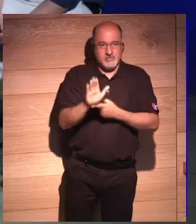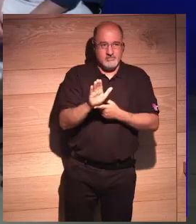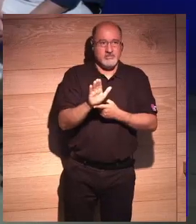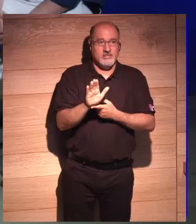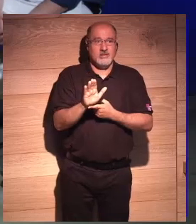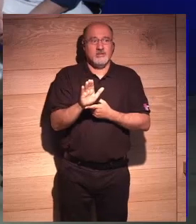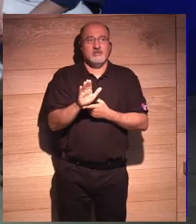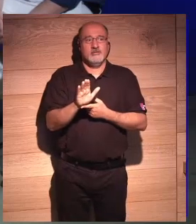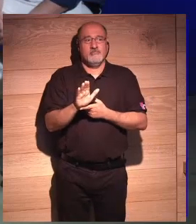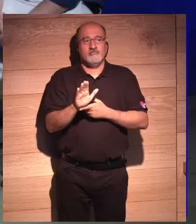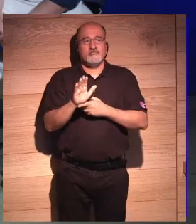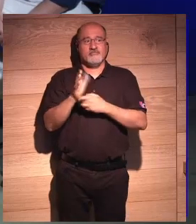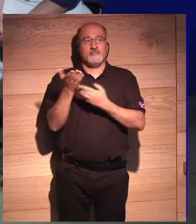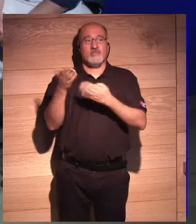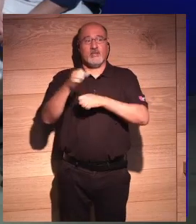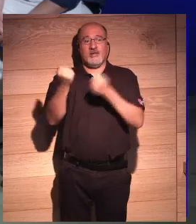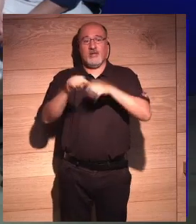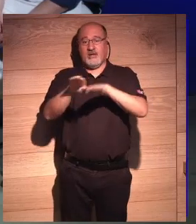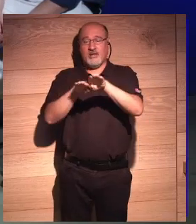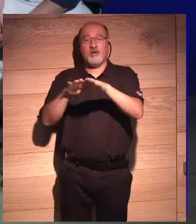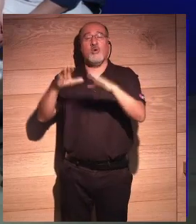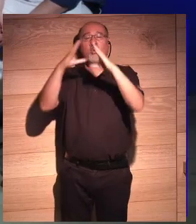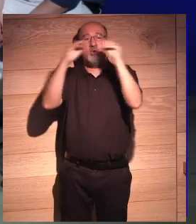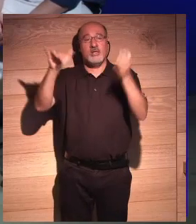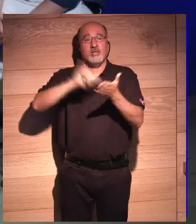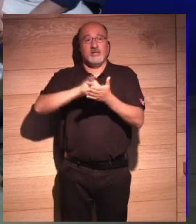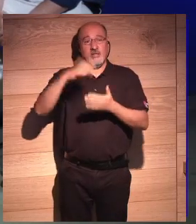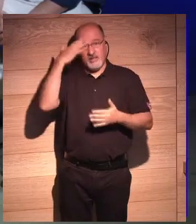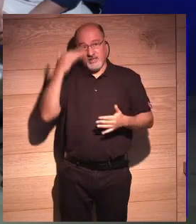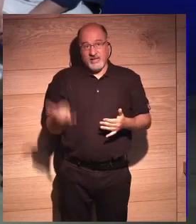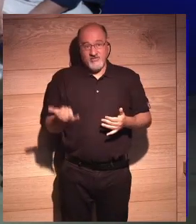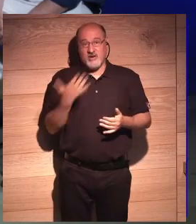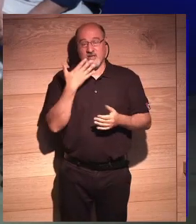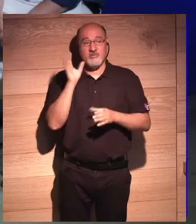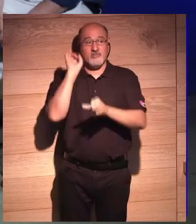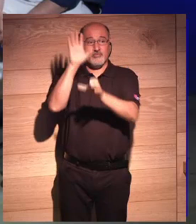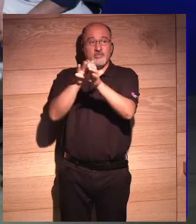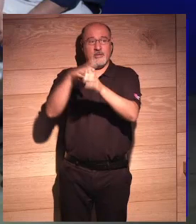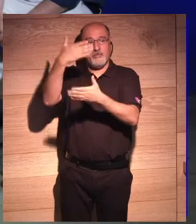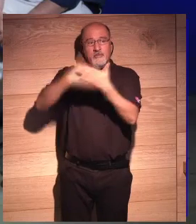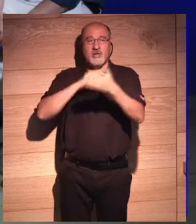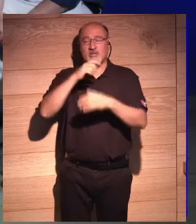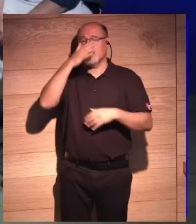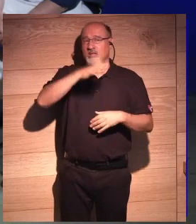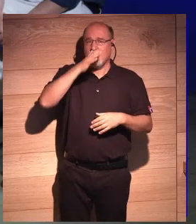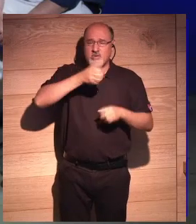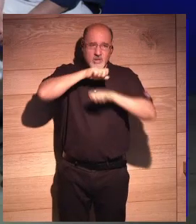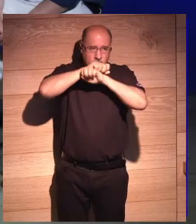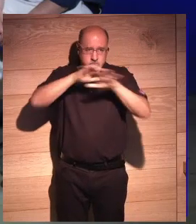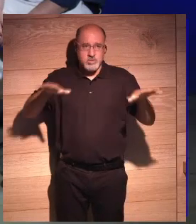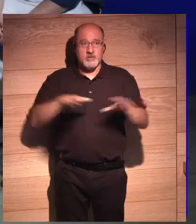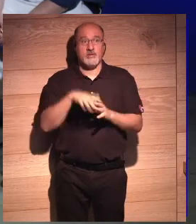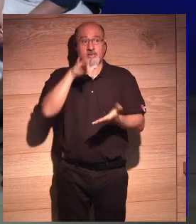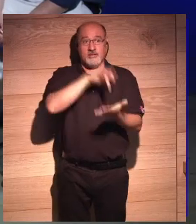want, one of the experiences that she performed in California together with Palmer Luckey was